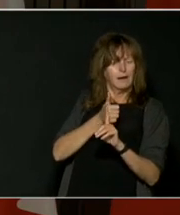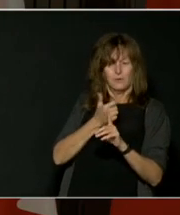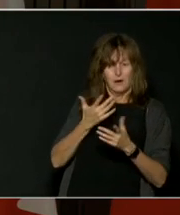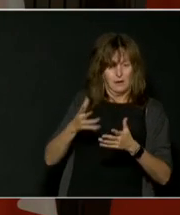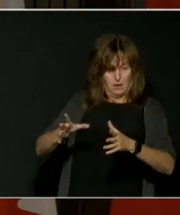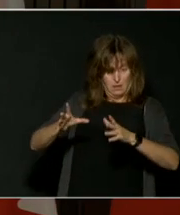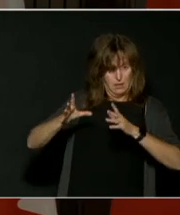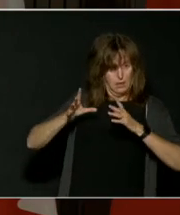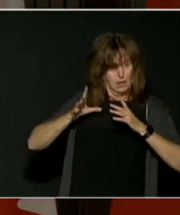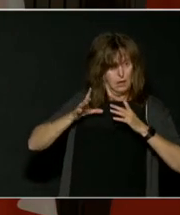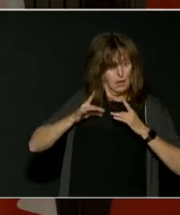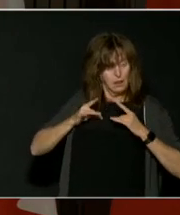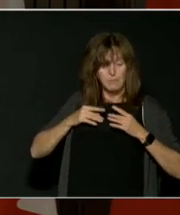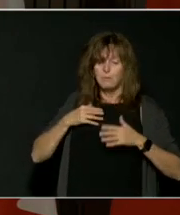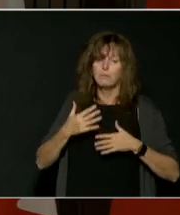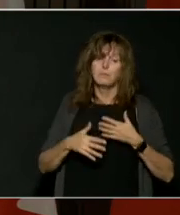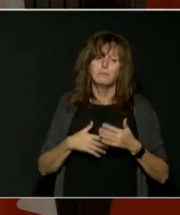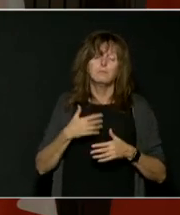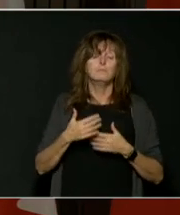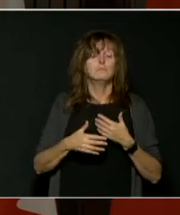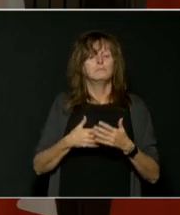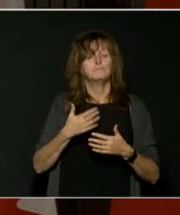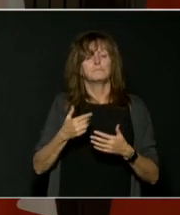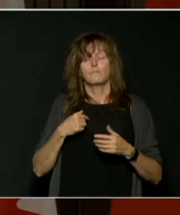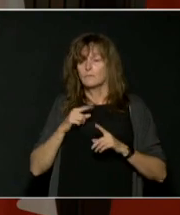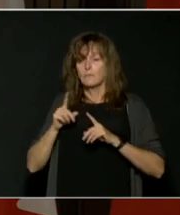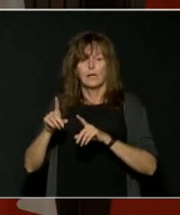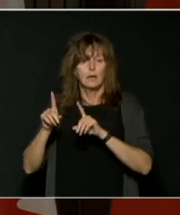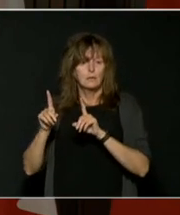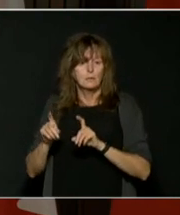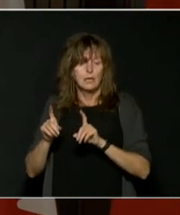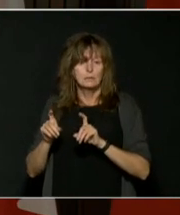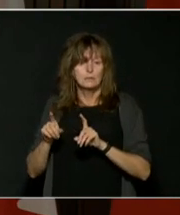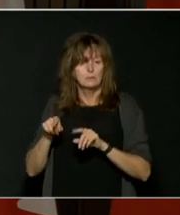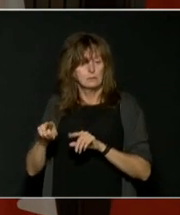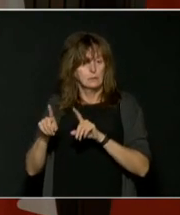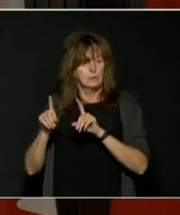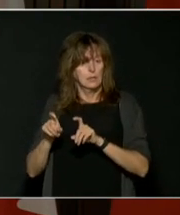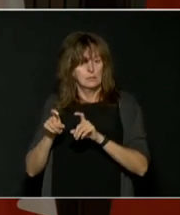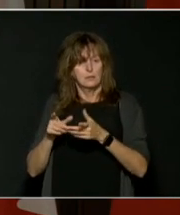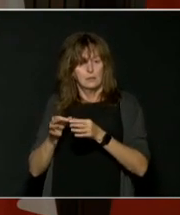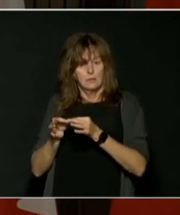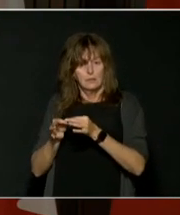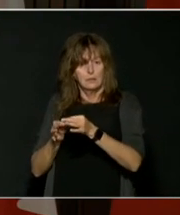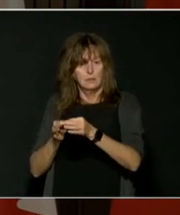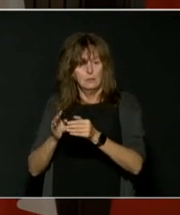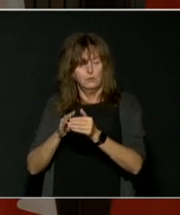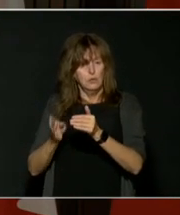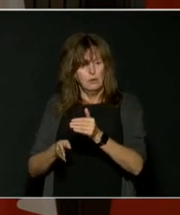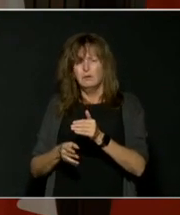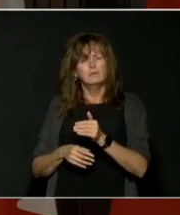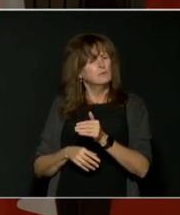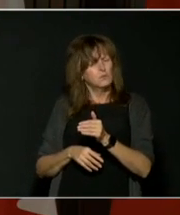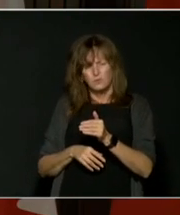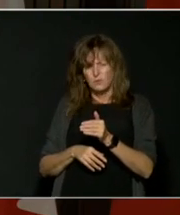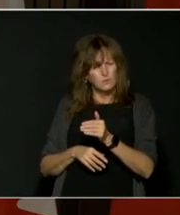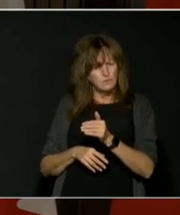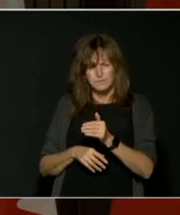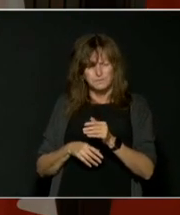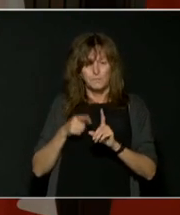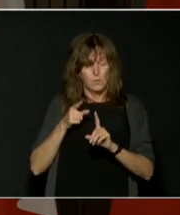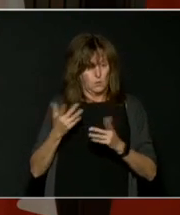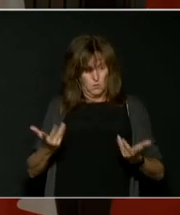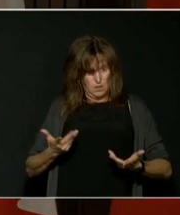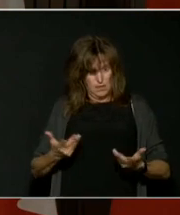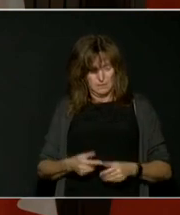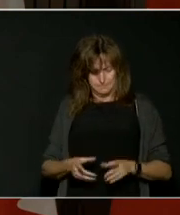And it's not so much the test itself that's slowing it down. It's the fact that people can be incubating for up to 14 days, and then they have